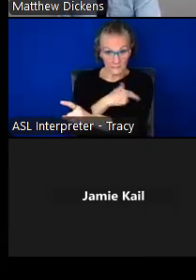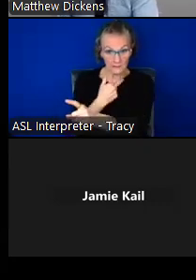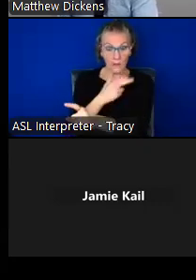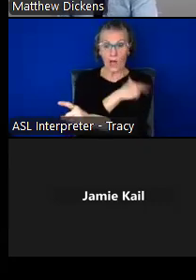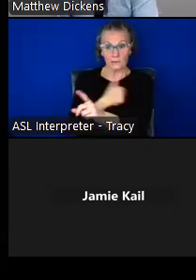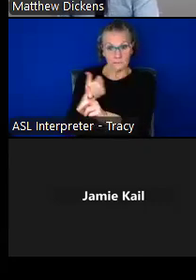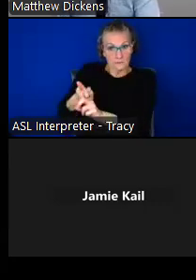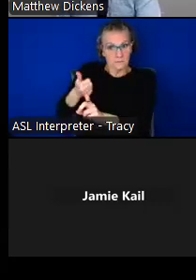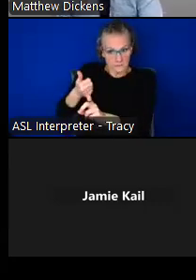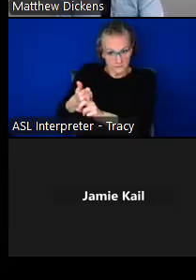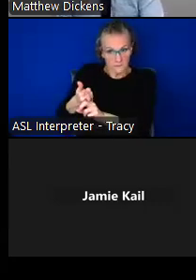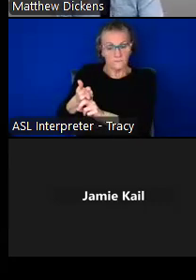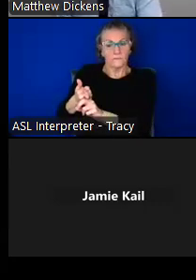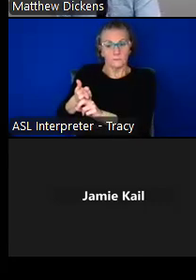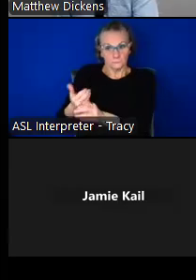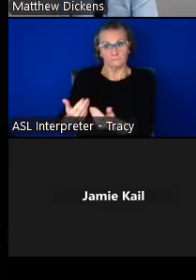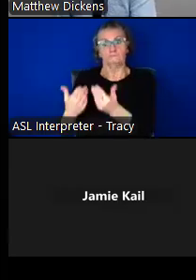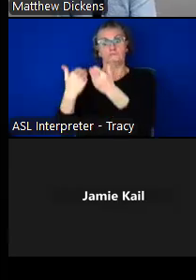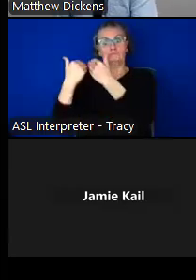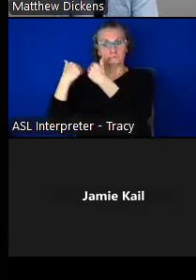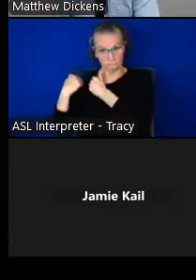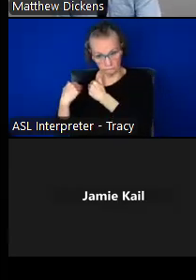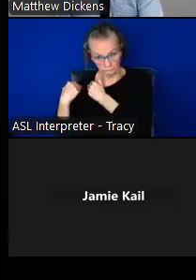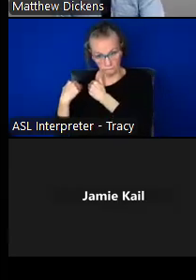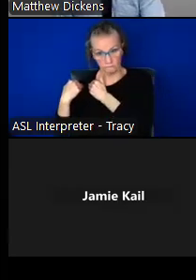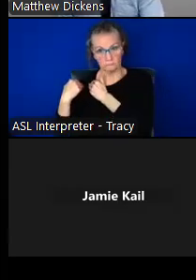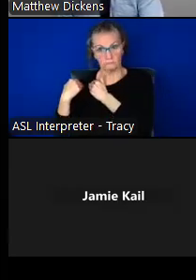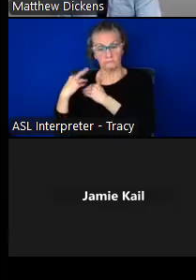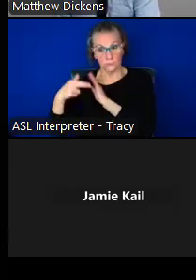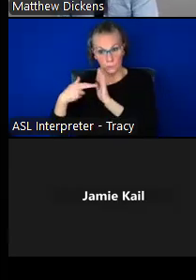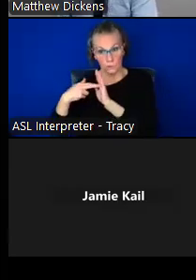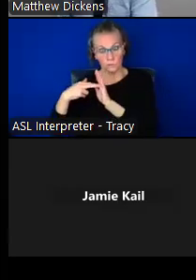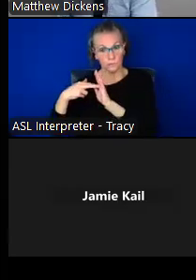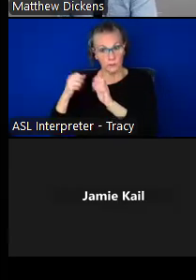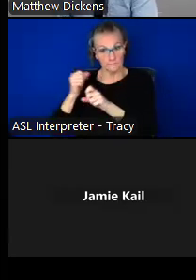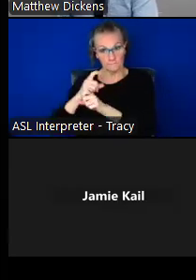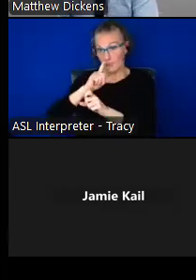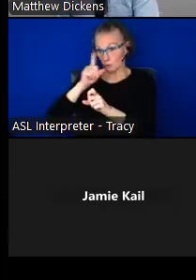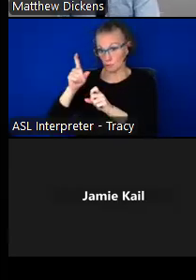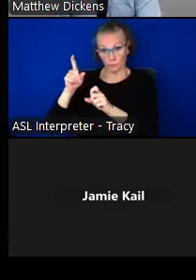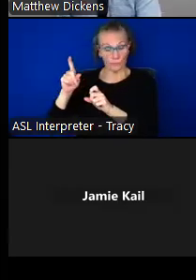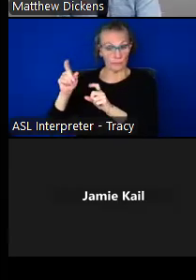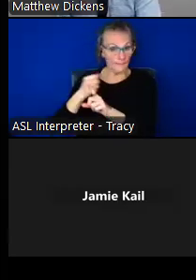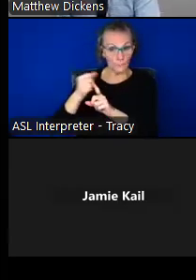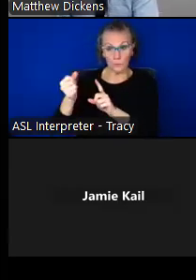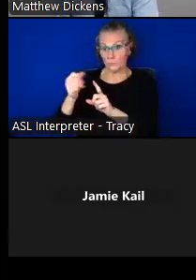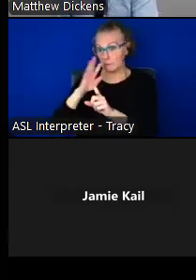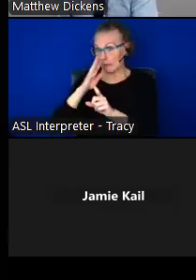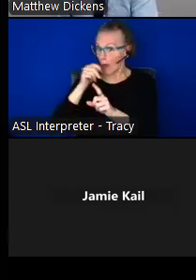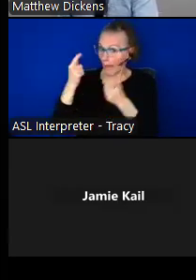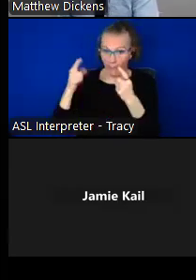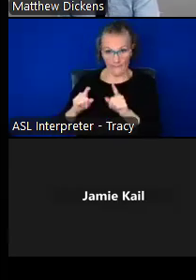hospital actually is tasked with the role of ensuring abuse and neglect is not occurring in those